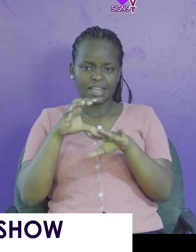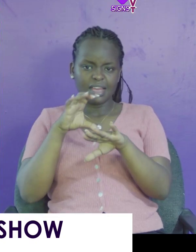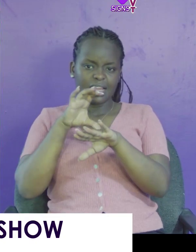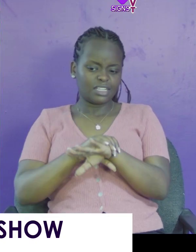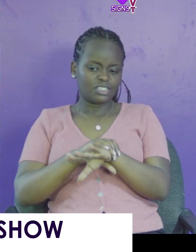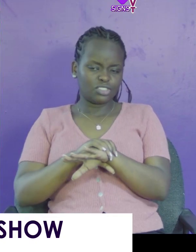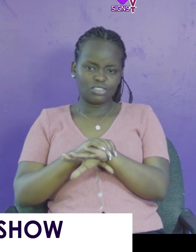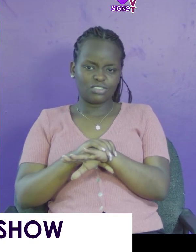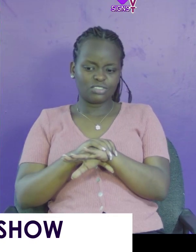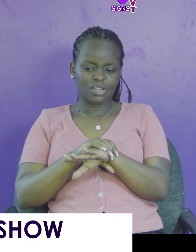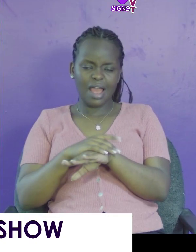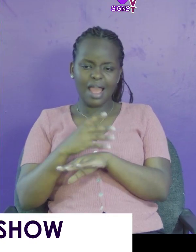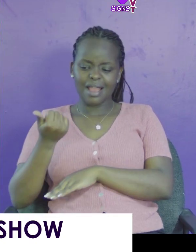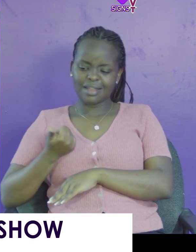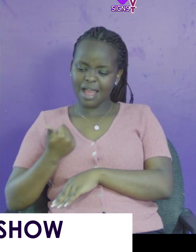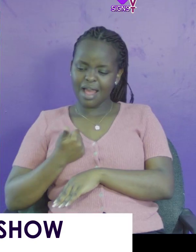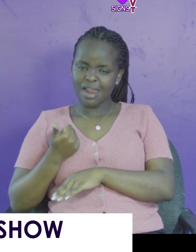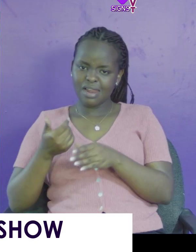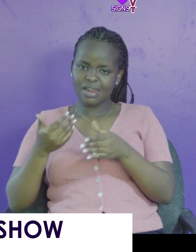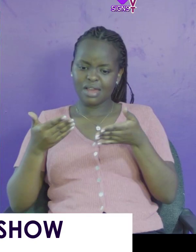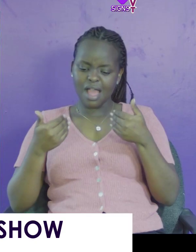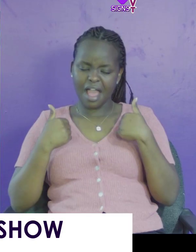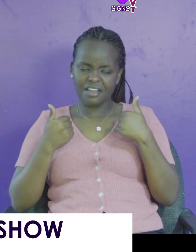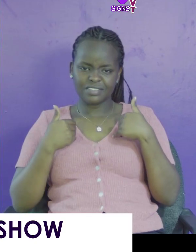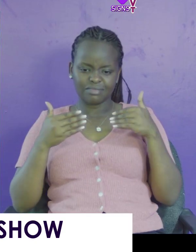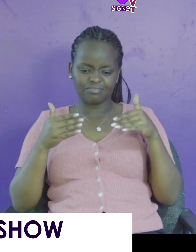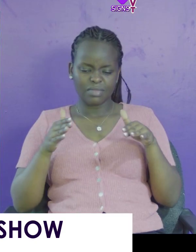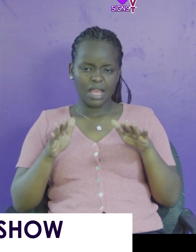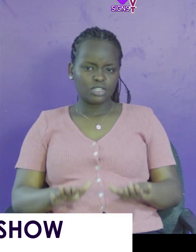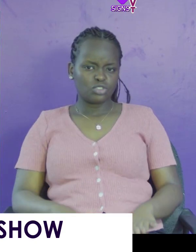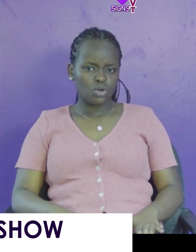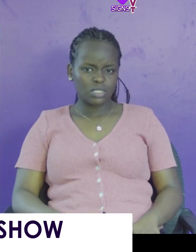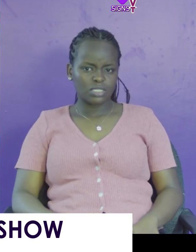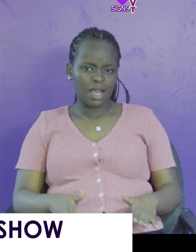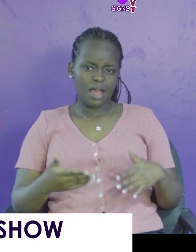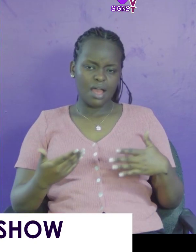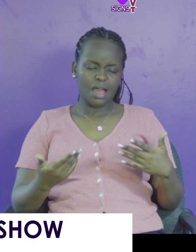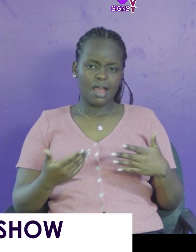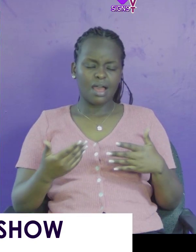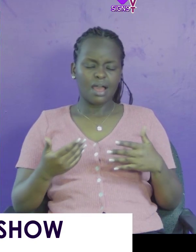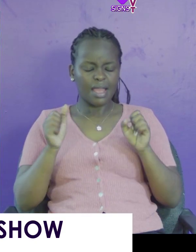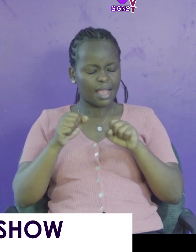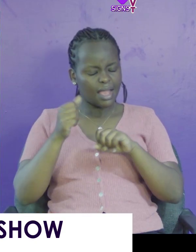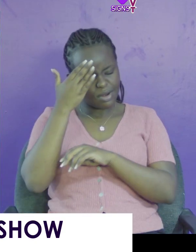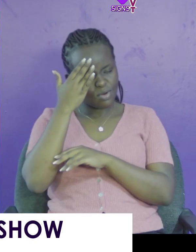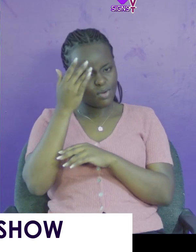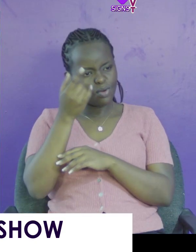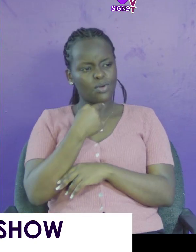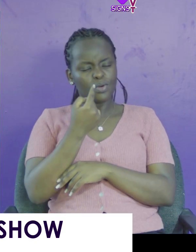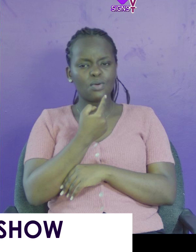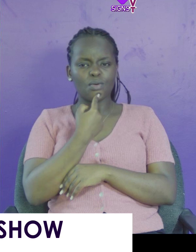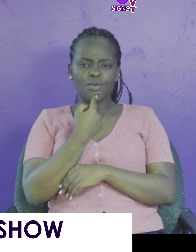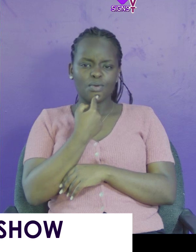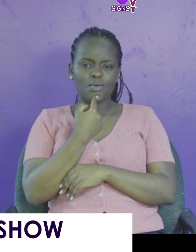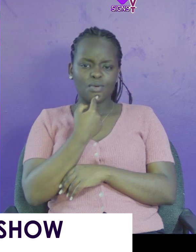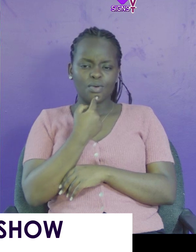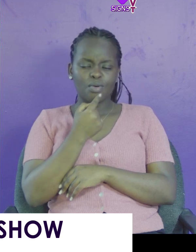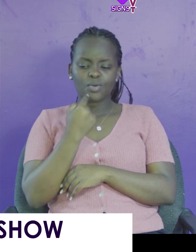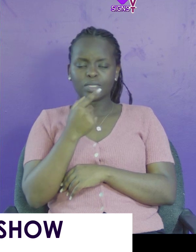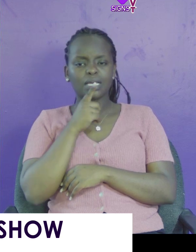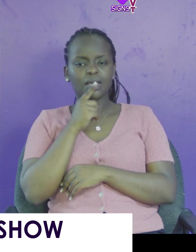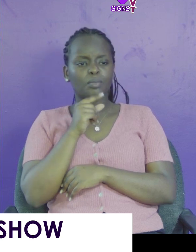trouser and such like. But in our times of our growing, we knew, you could know who is a